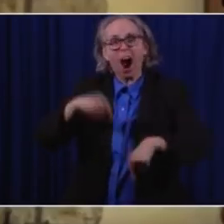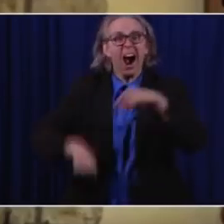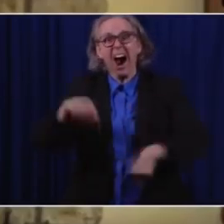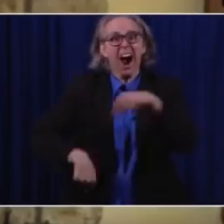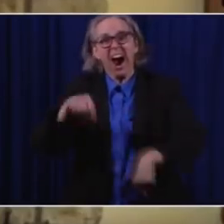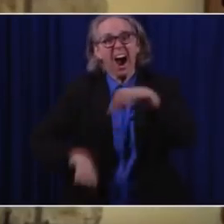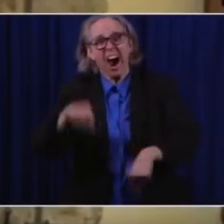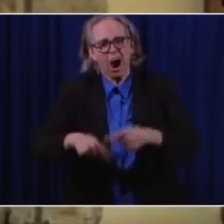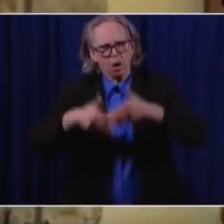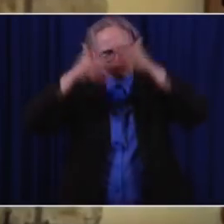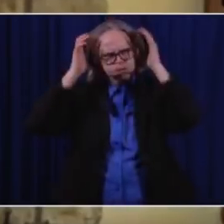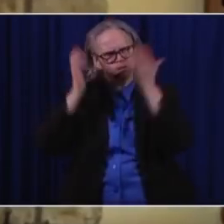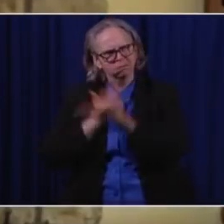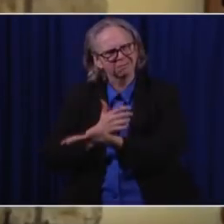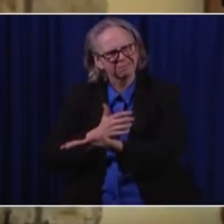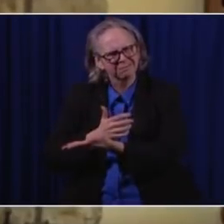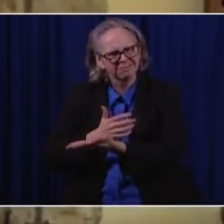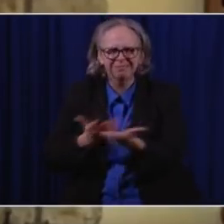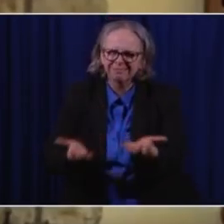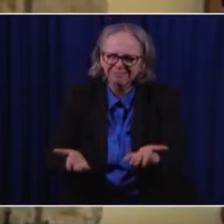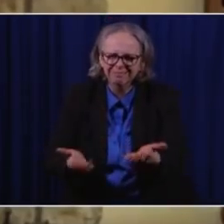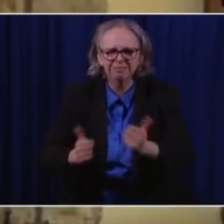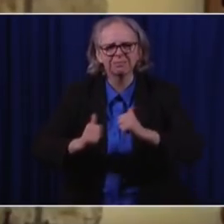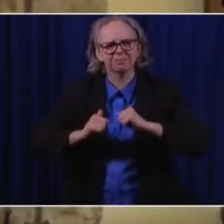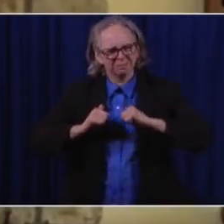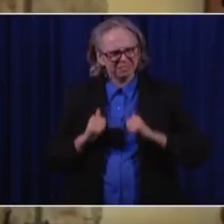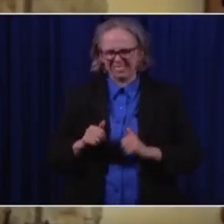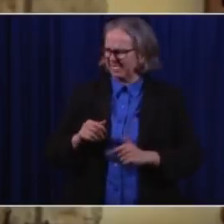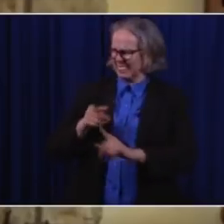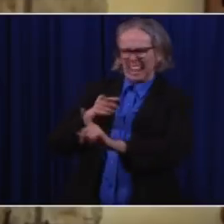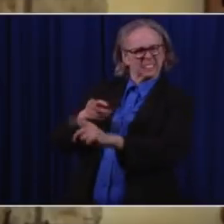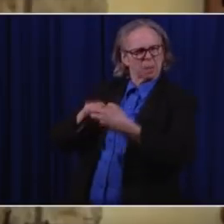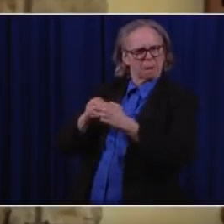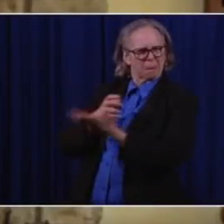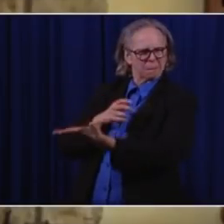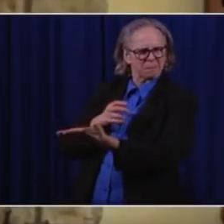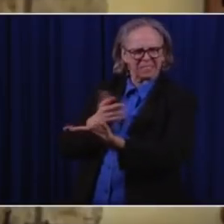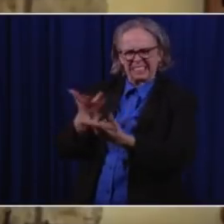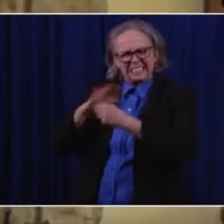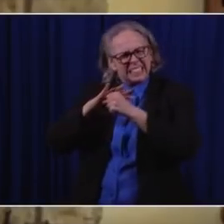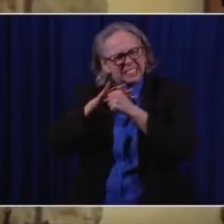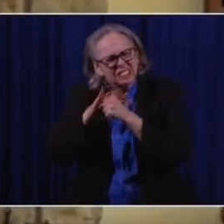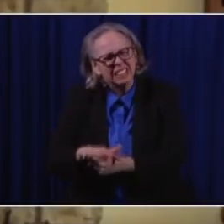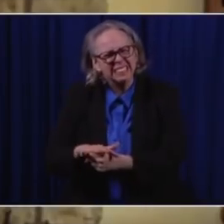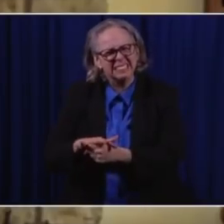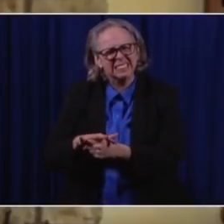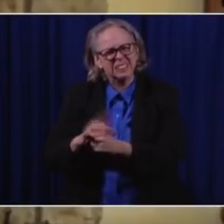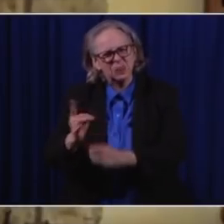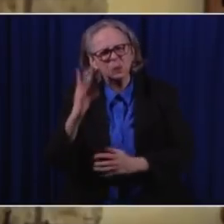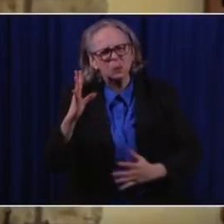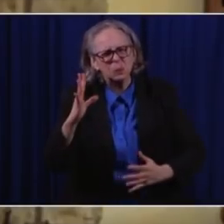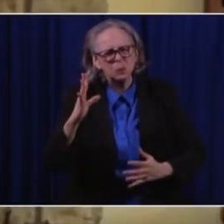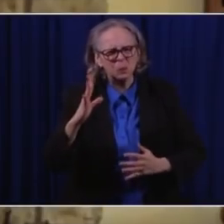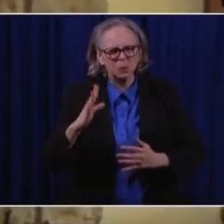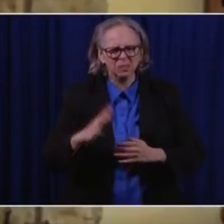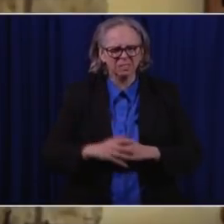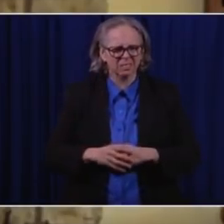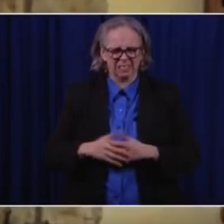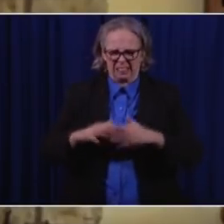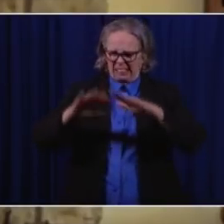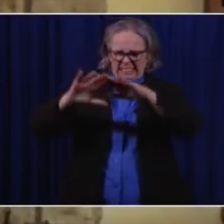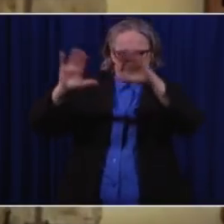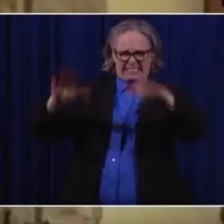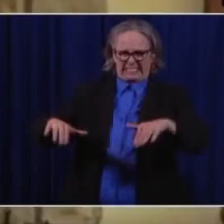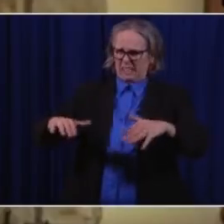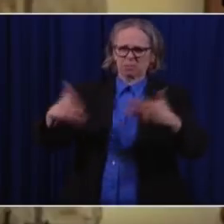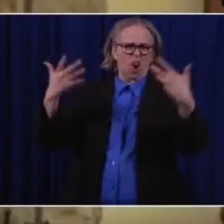race, whatever. So that, look, it's under immense pressure. I mean, every part of the system is under immense pressure. I